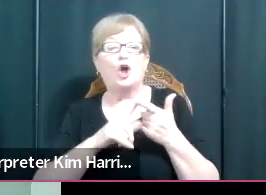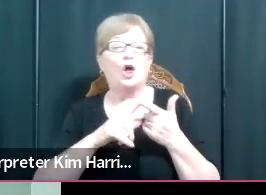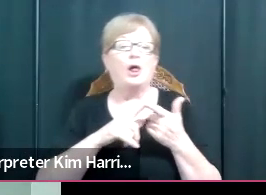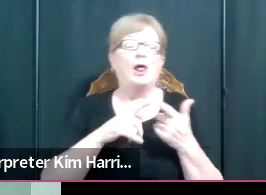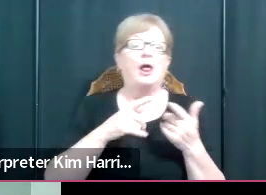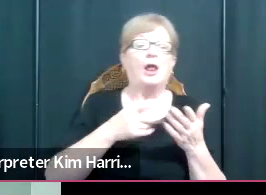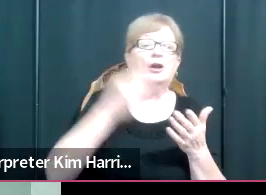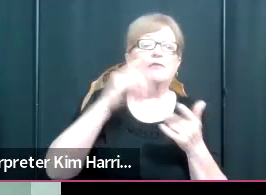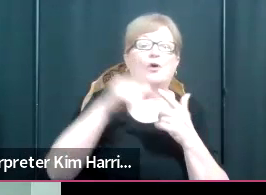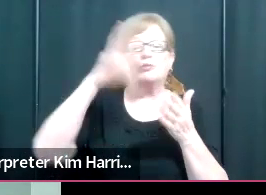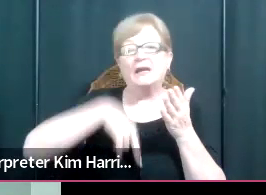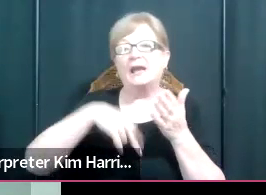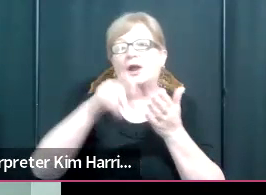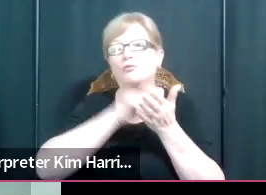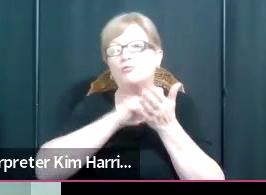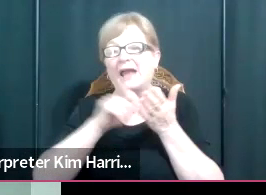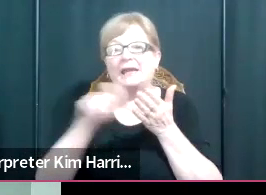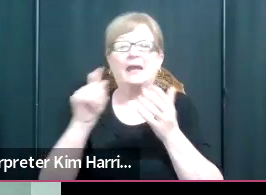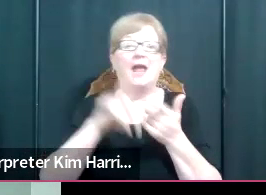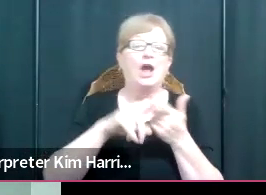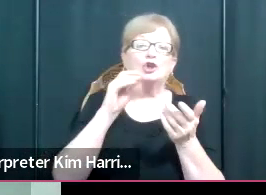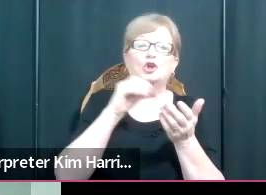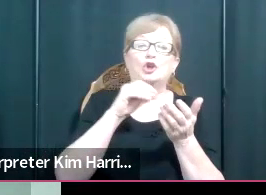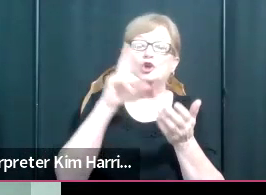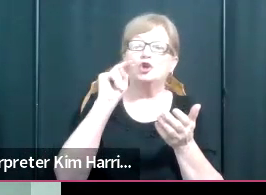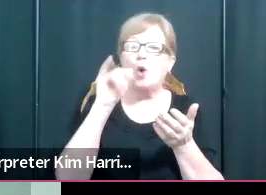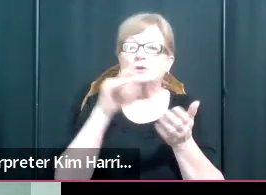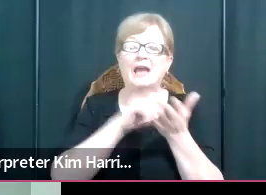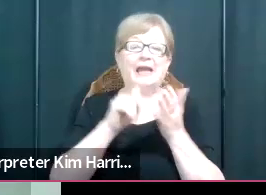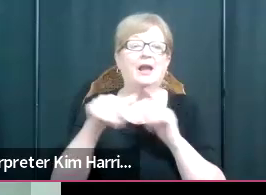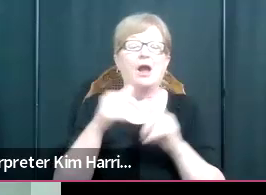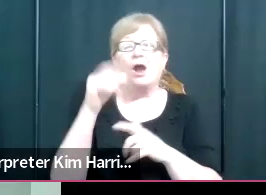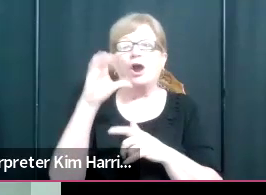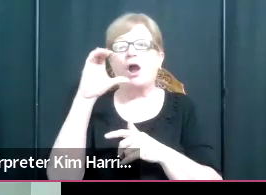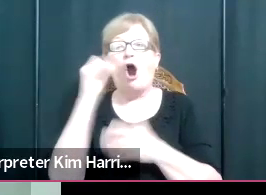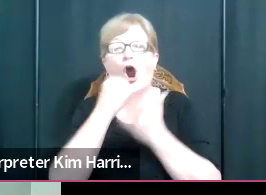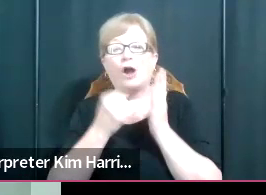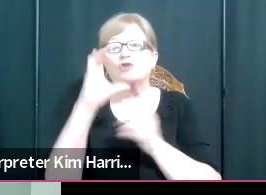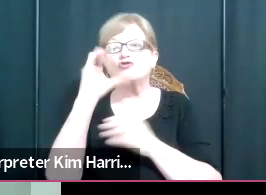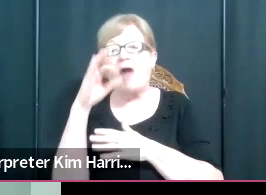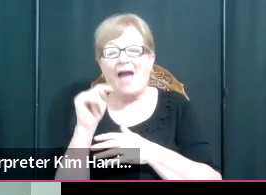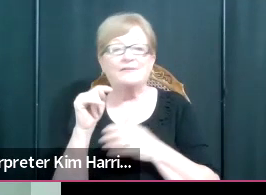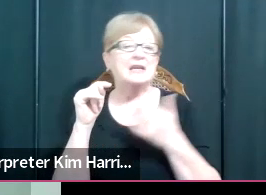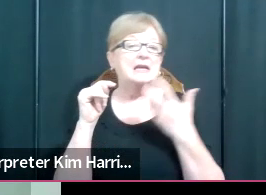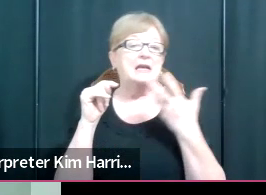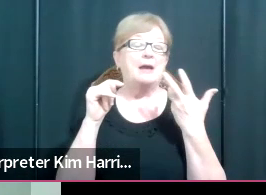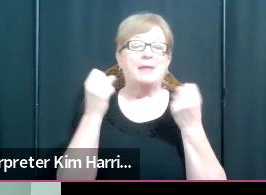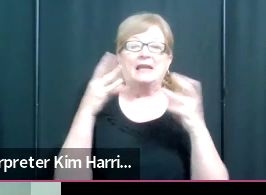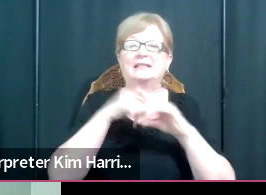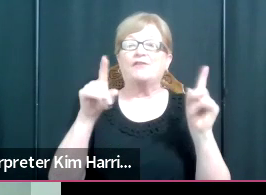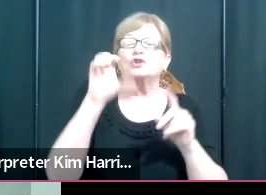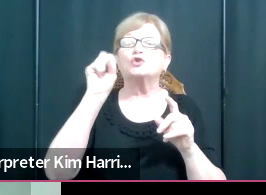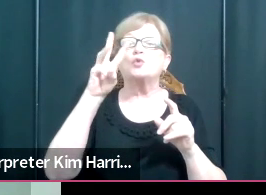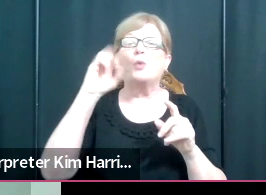AT for reading and writing and note-taking, drawing, writing, crafting, art, different switch mounts